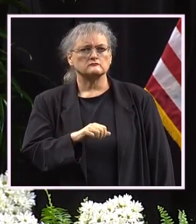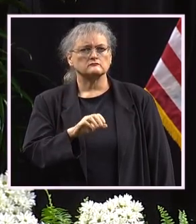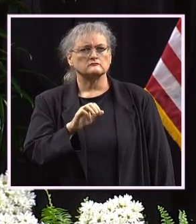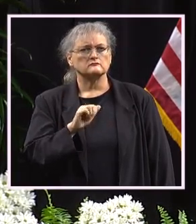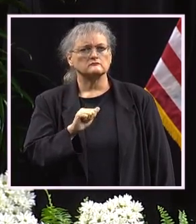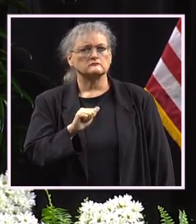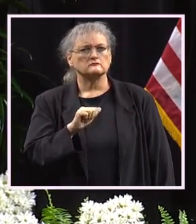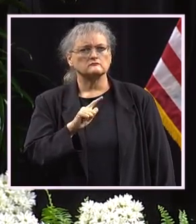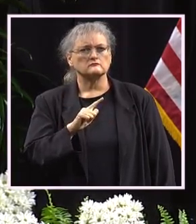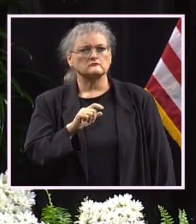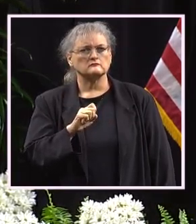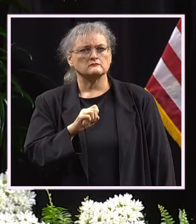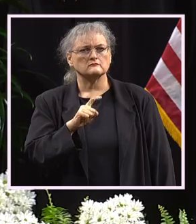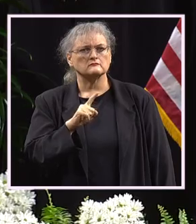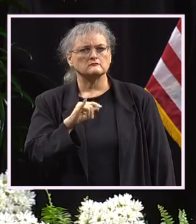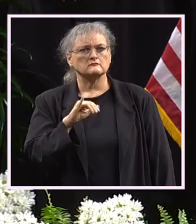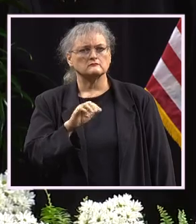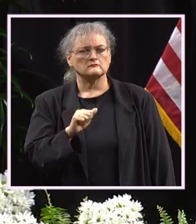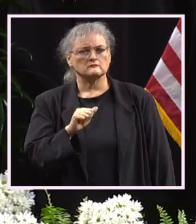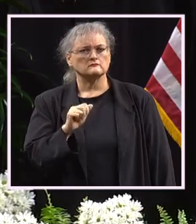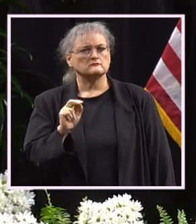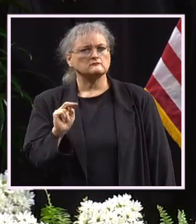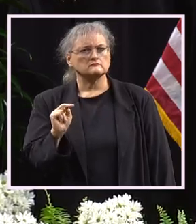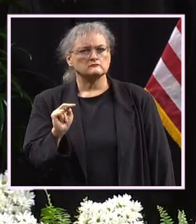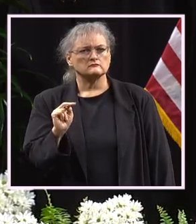Alexa E. Nueno.